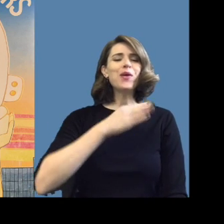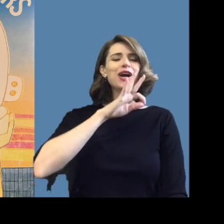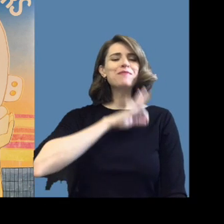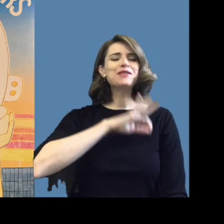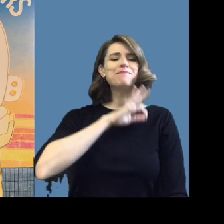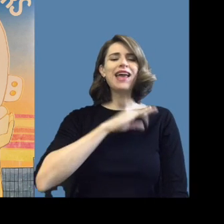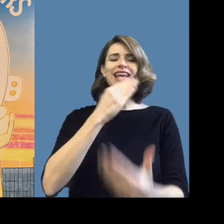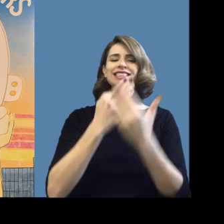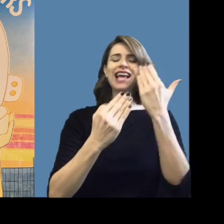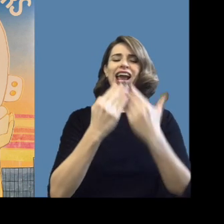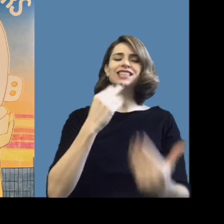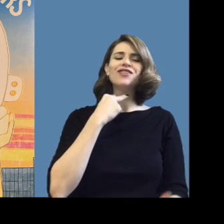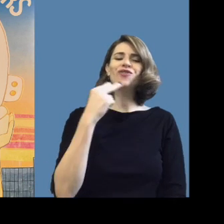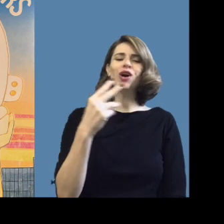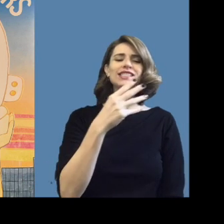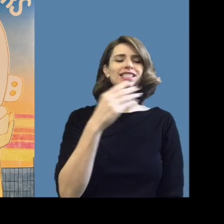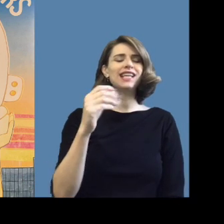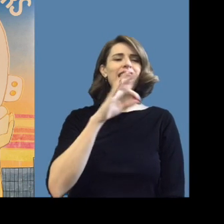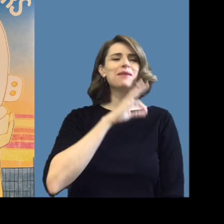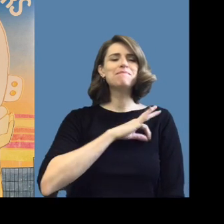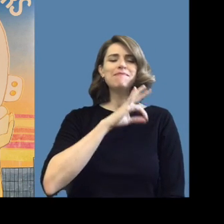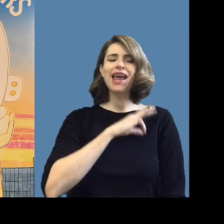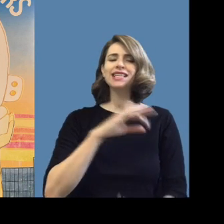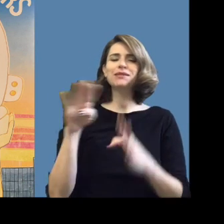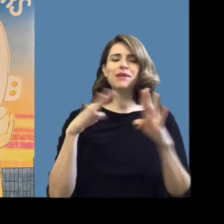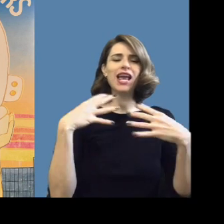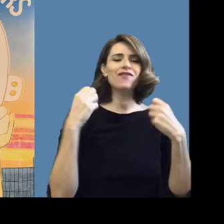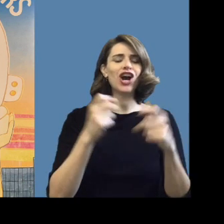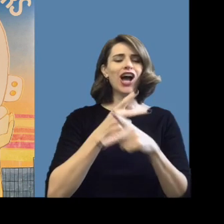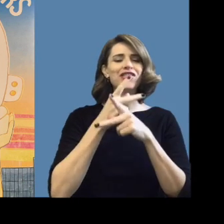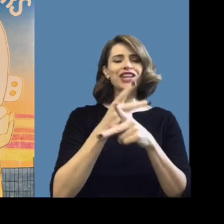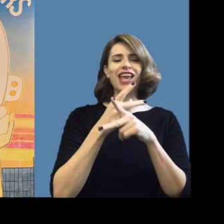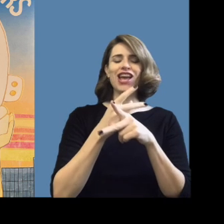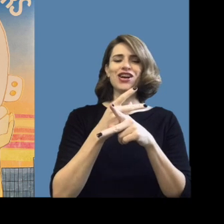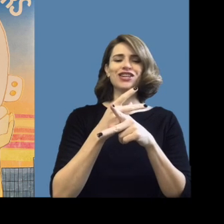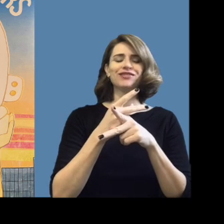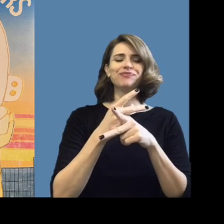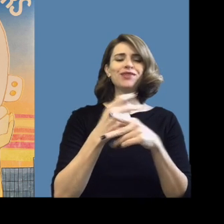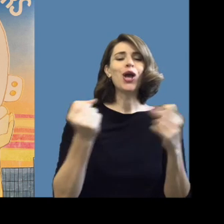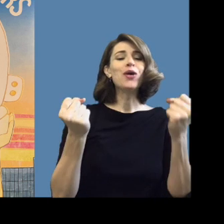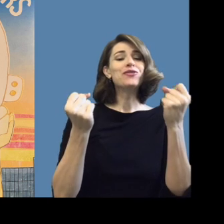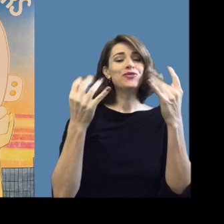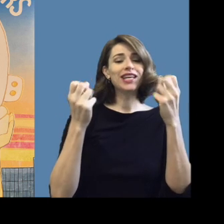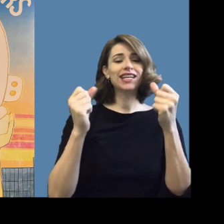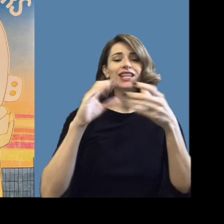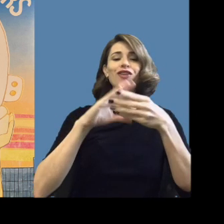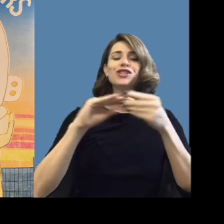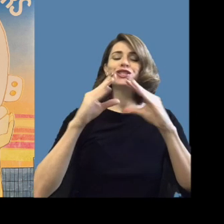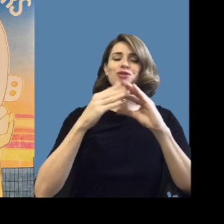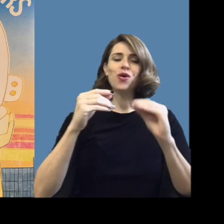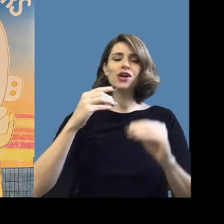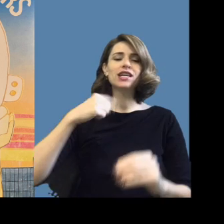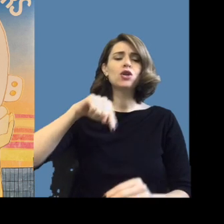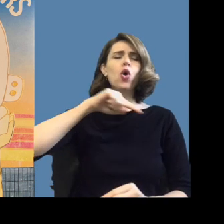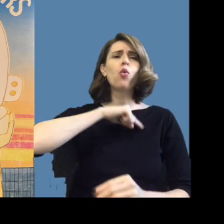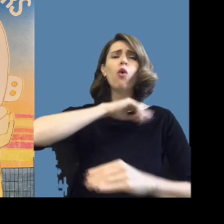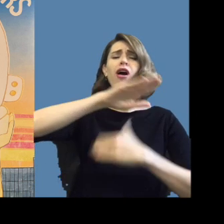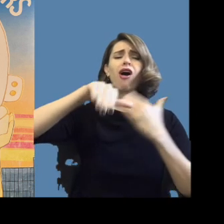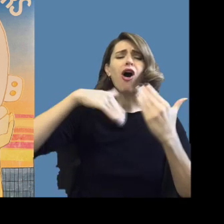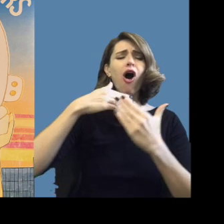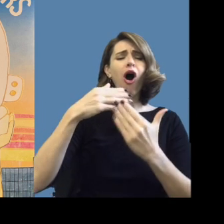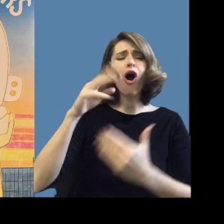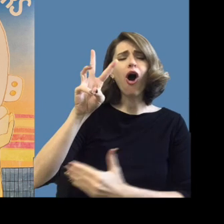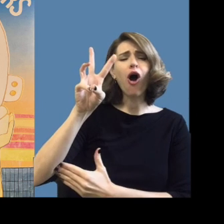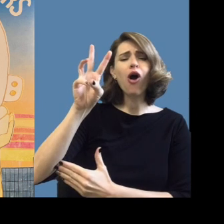Hi, welcome to Maine's Hands and Voices and Maine's Behavioral Health Care. Reading of the stories